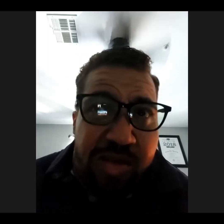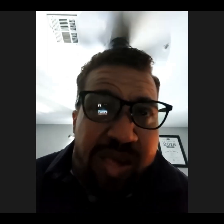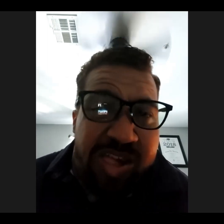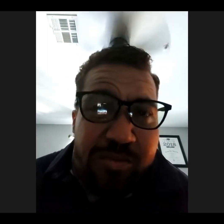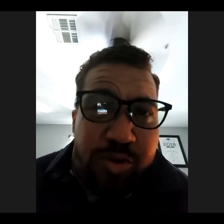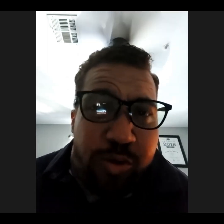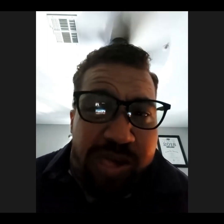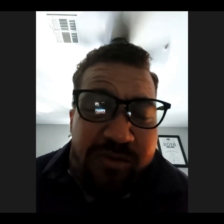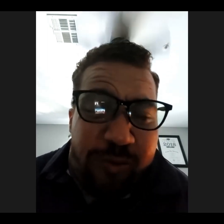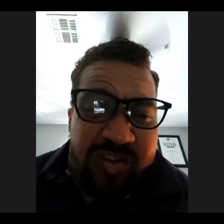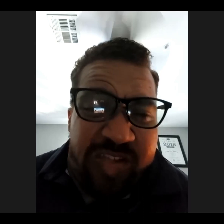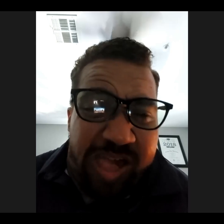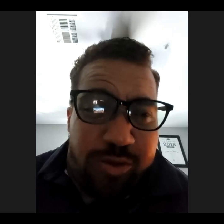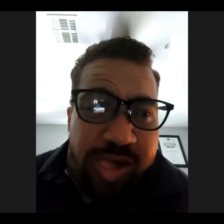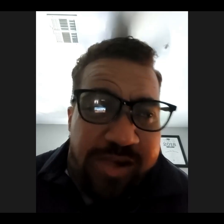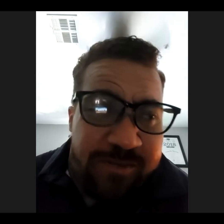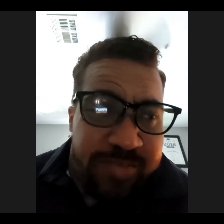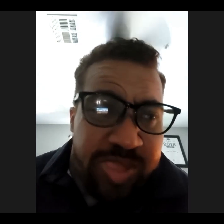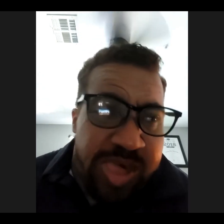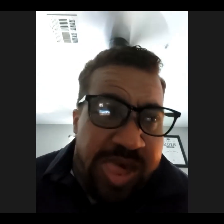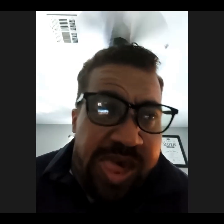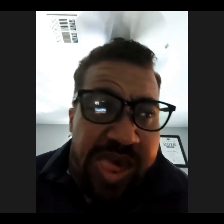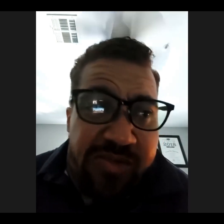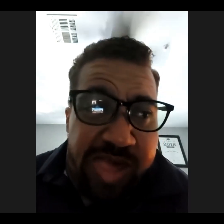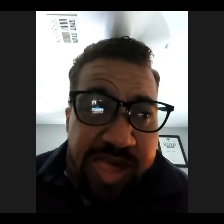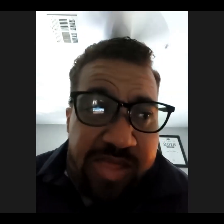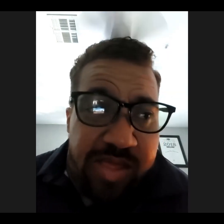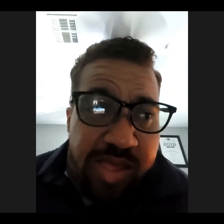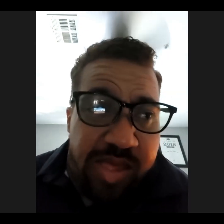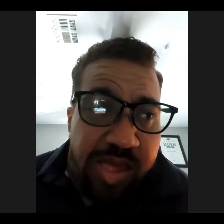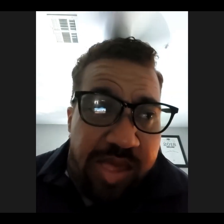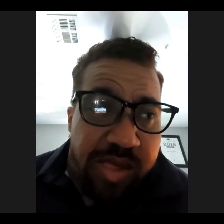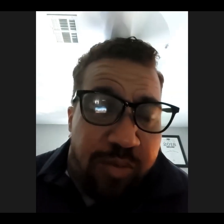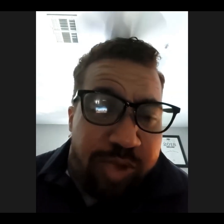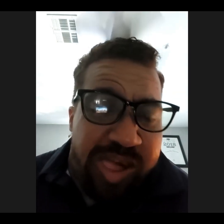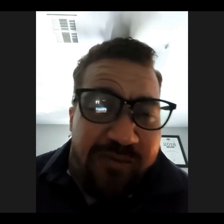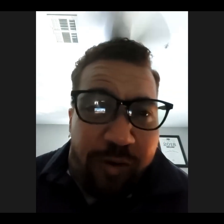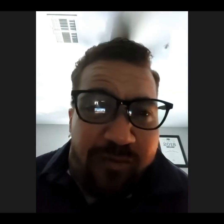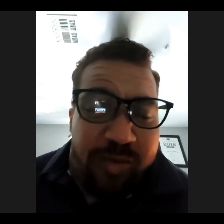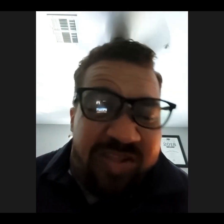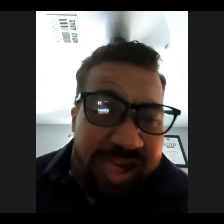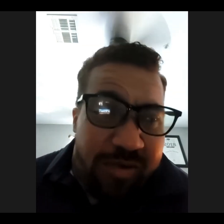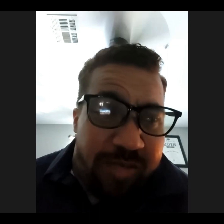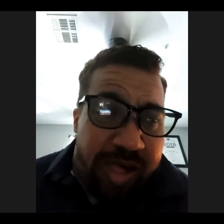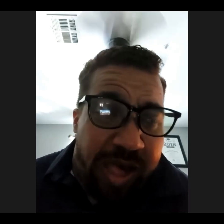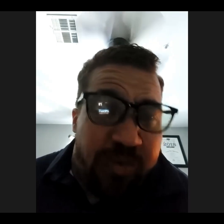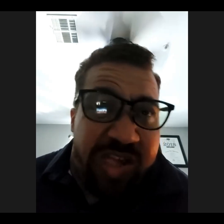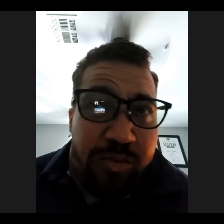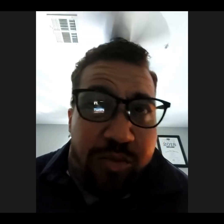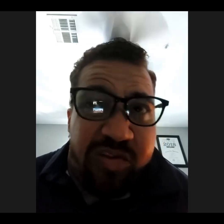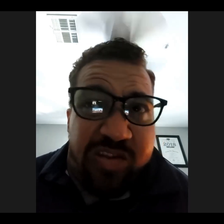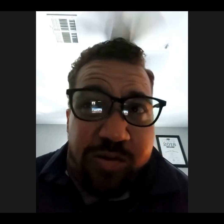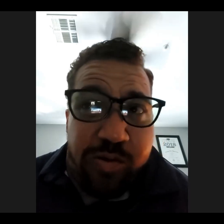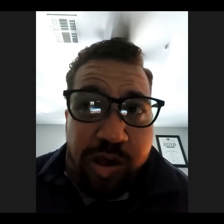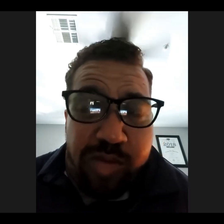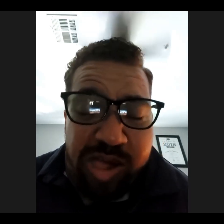then I kept going every first Saturday, and then being involved with them, I was